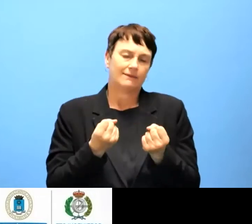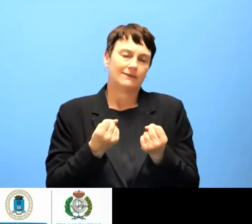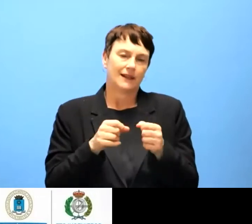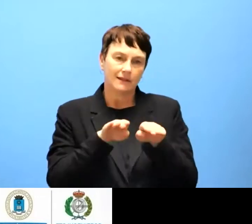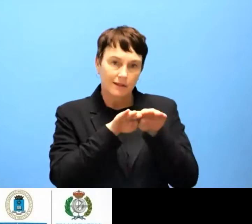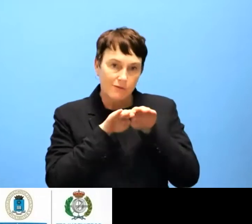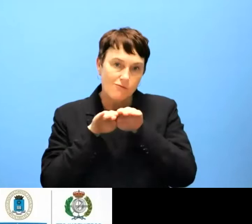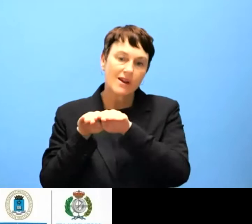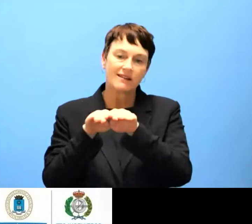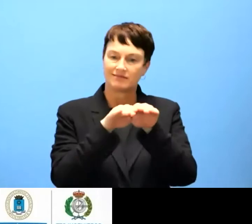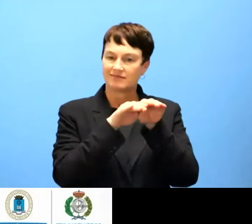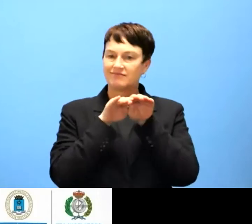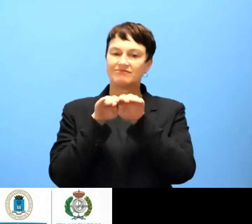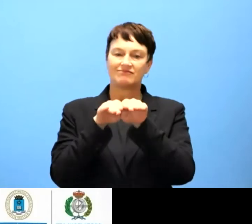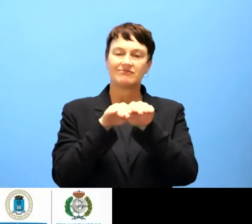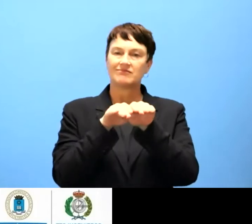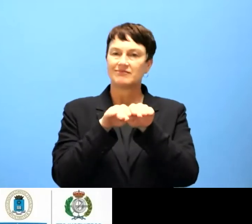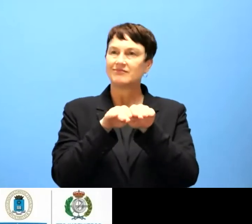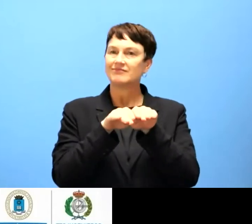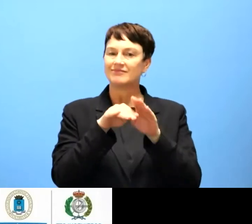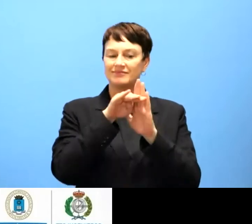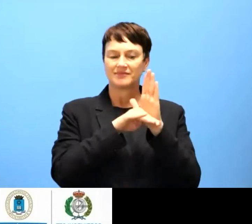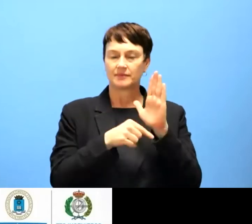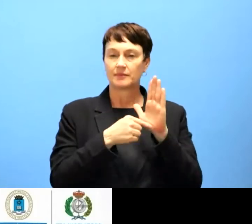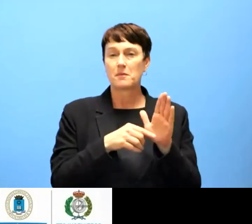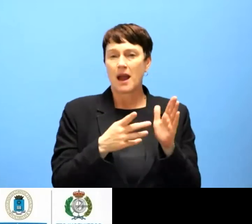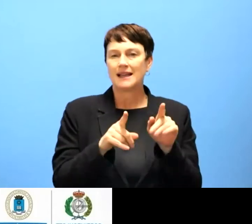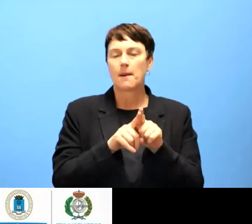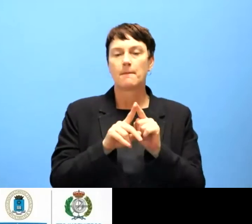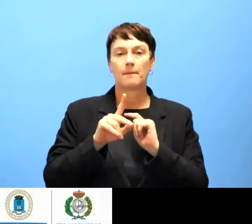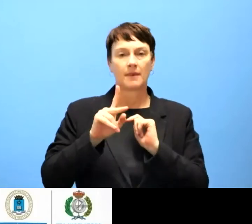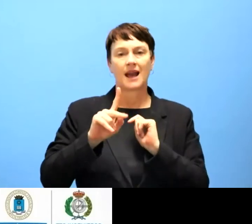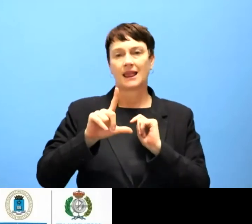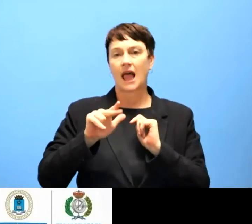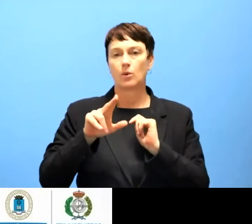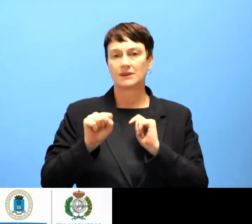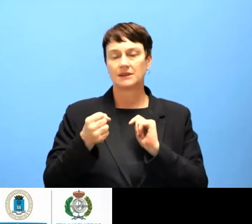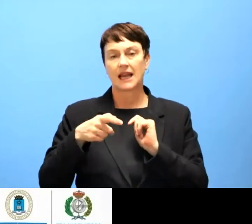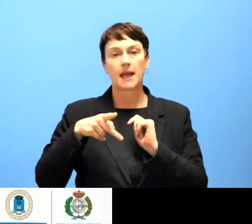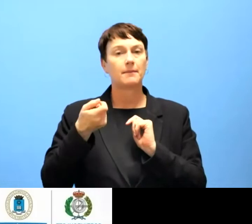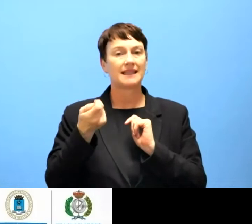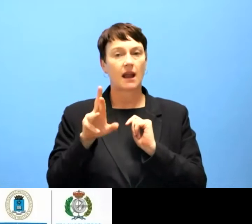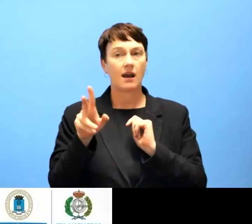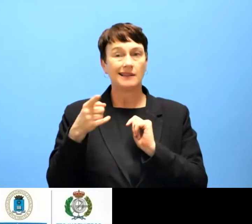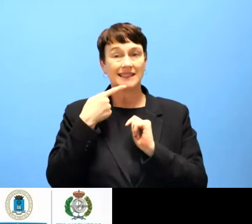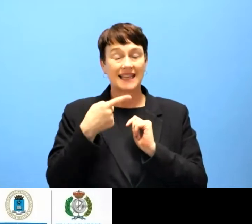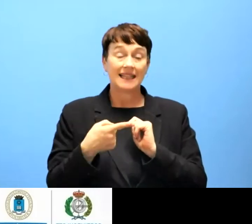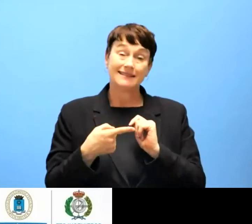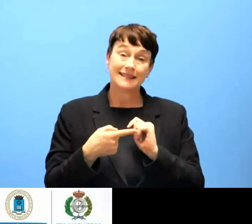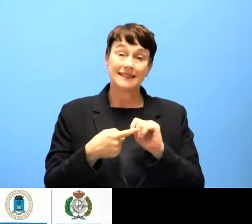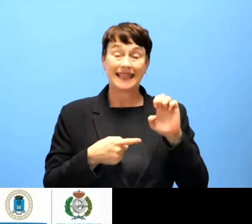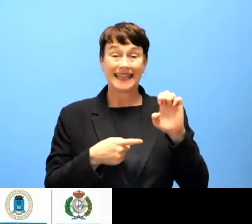ways. But there's then the difficulty that Klaus-Peter has said. The requirements in the EN are